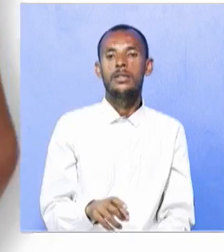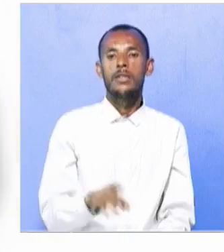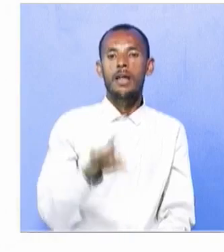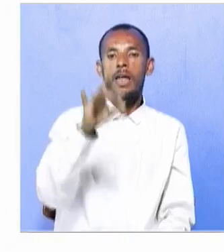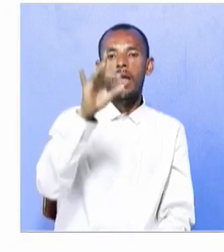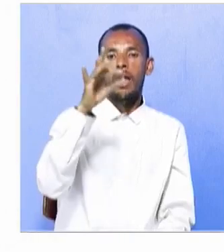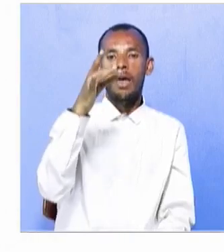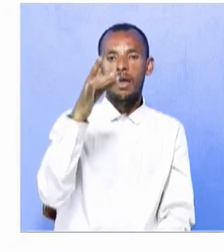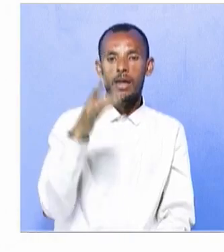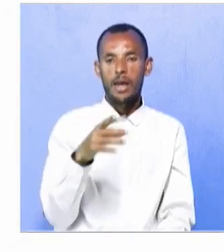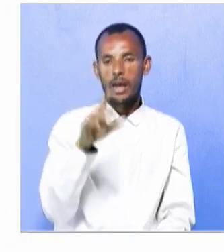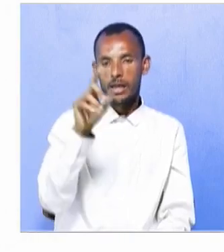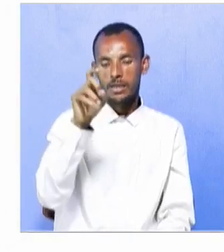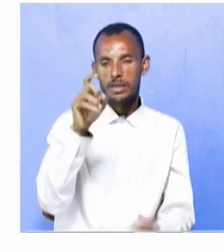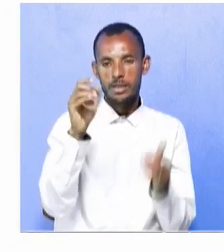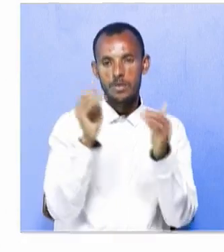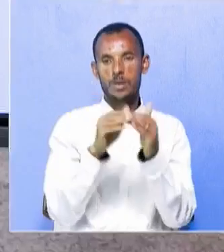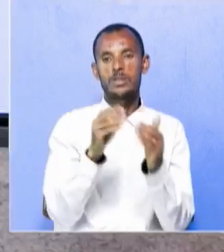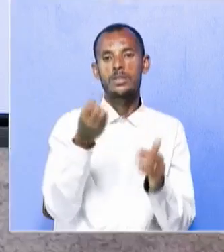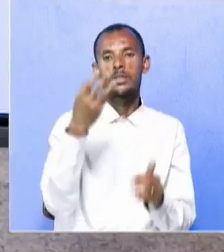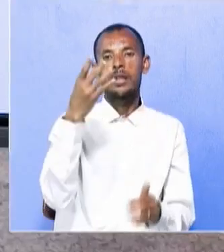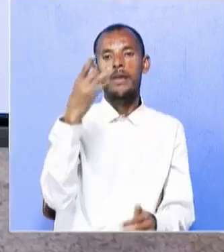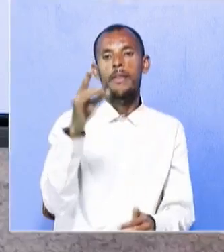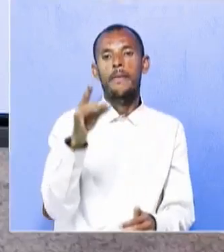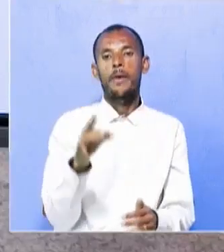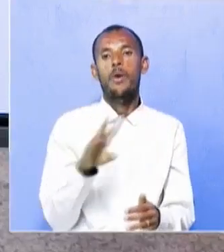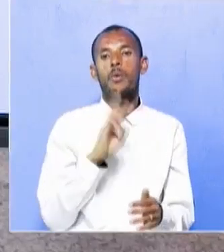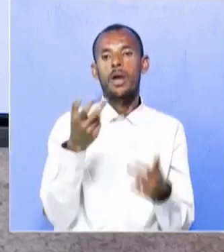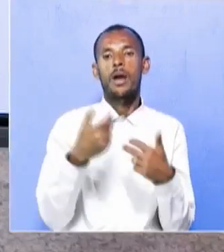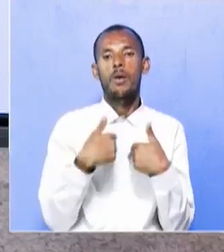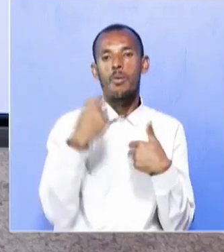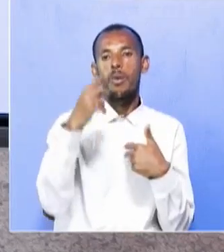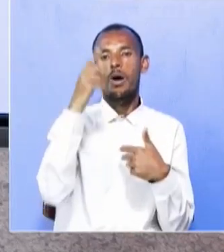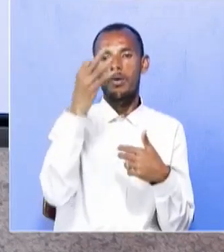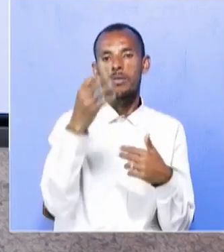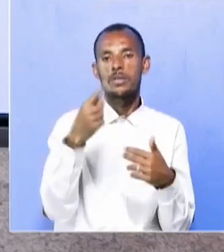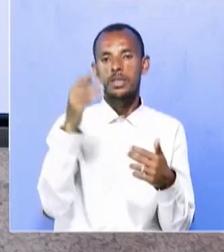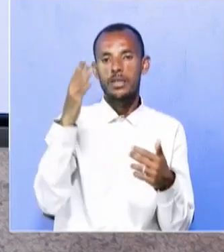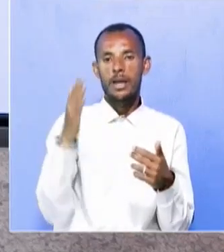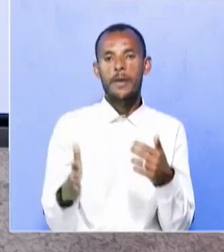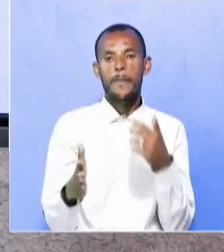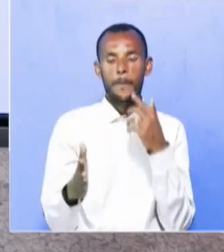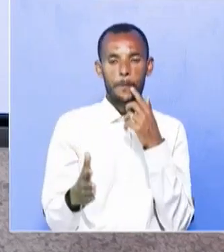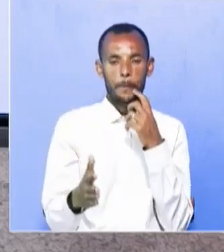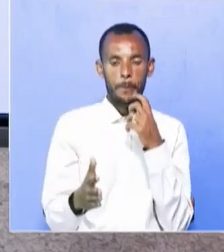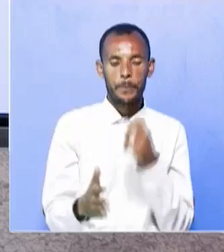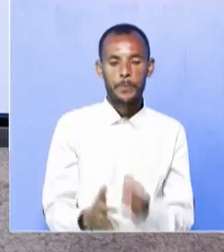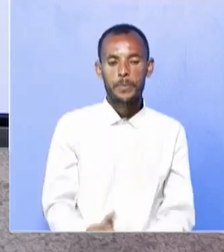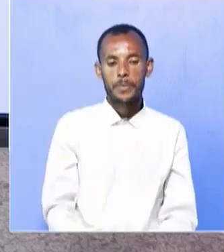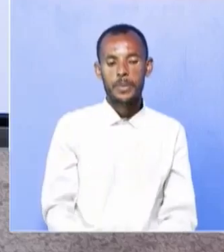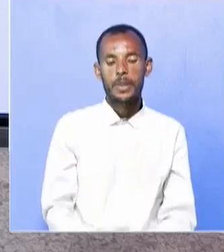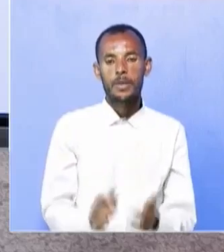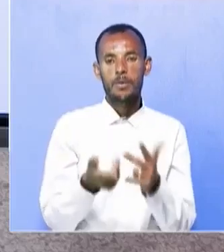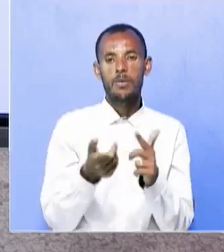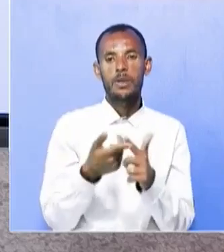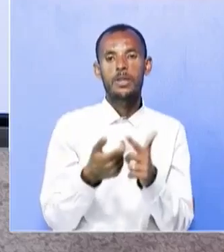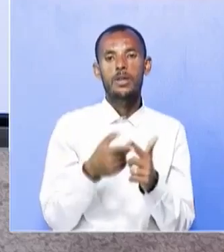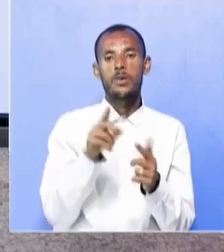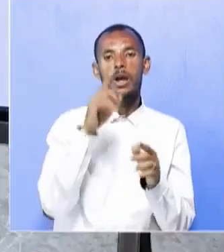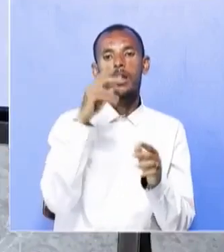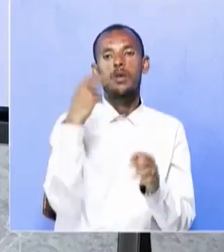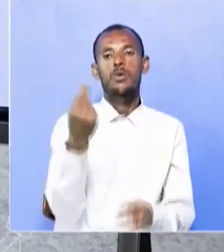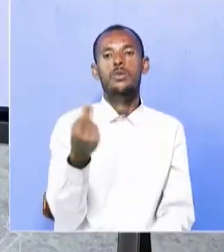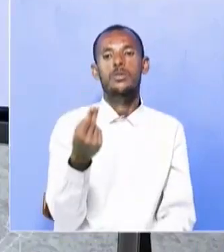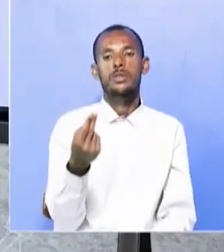18. Okay, so we have one of the side. The second one, you can